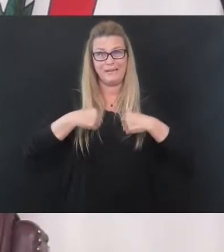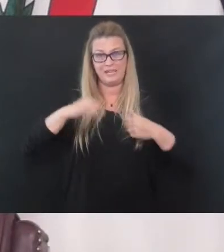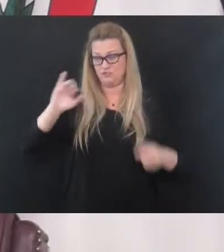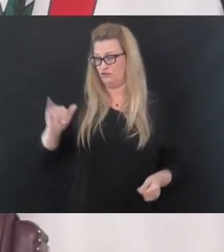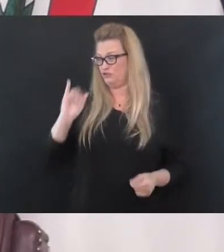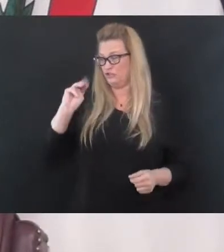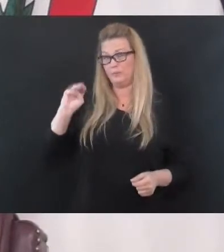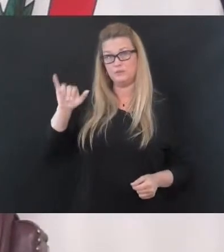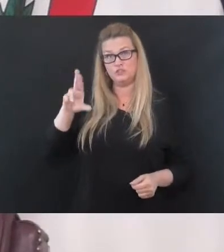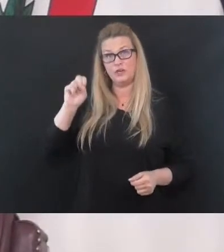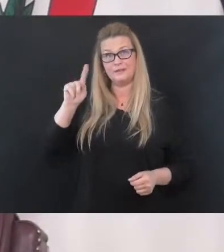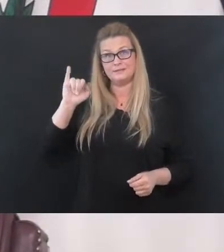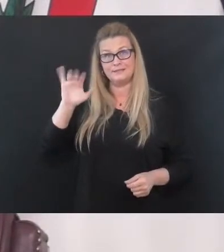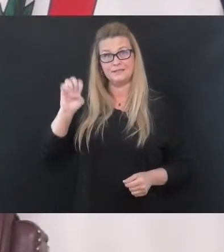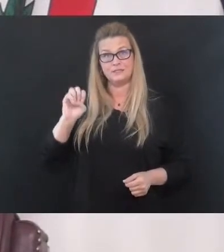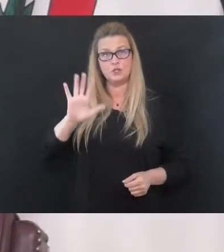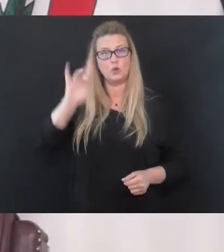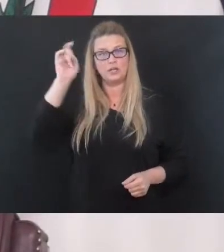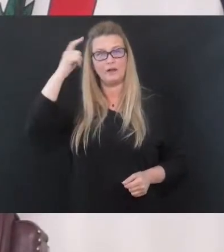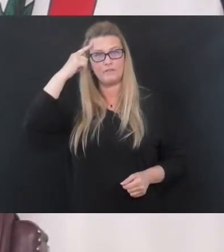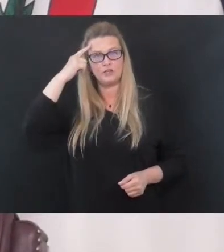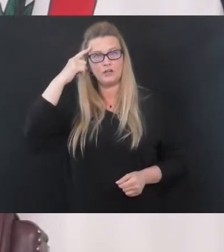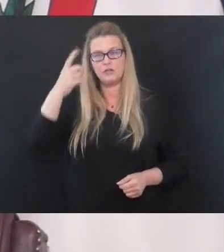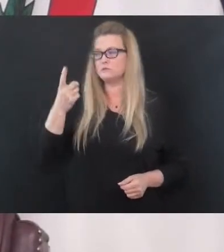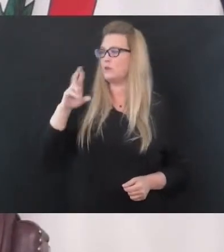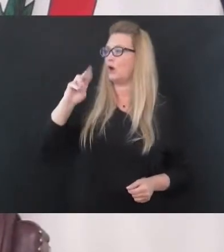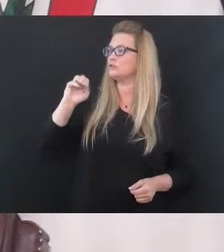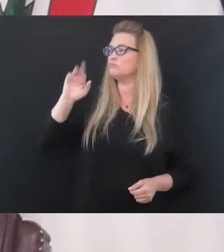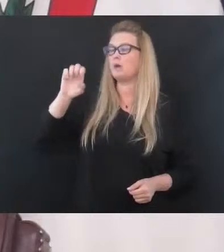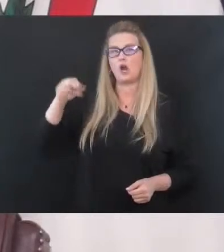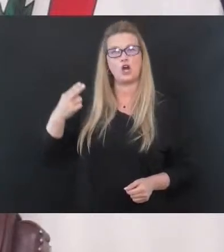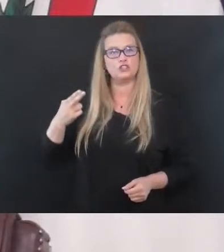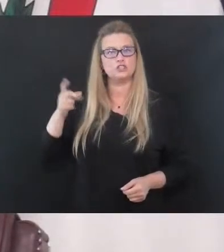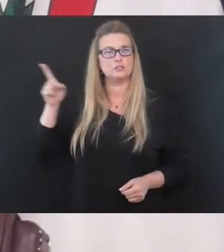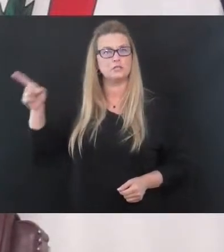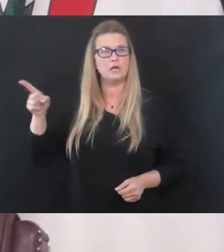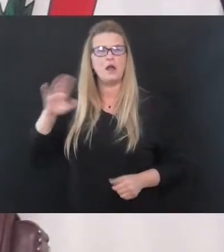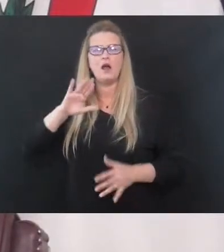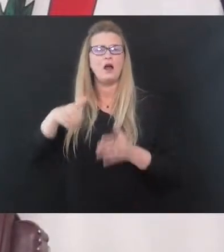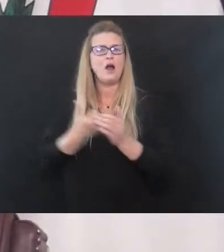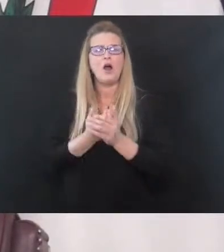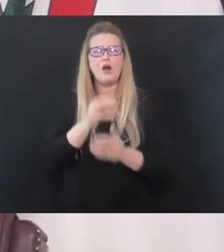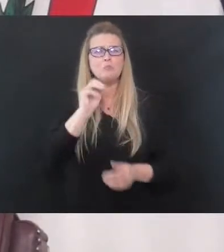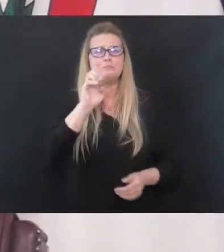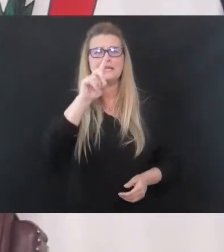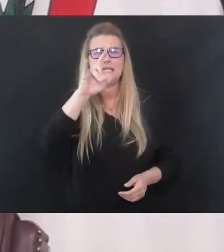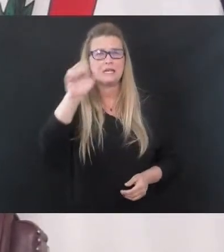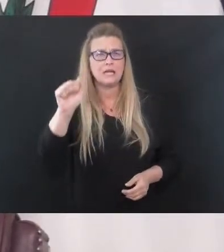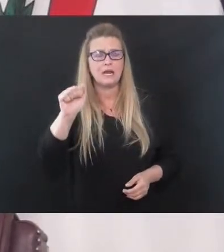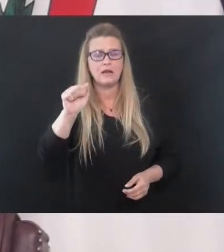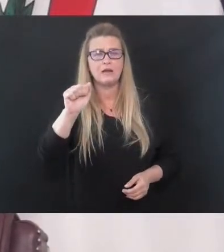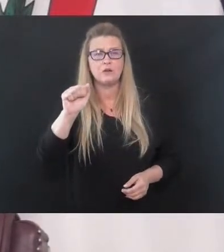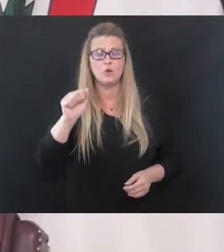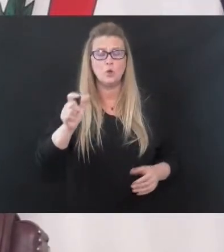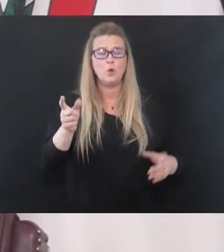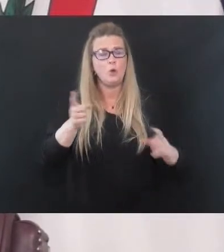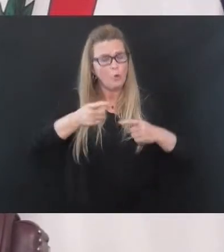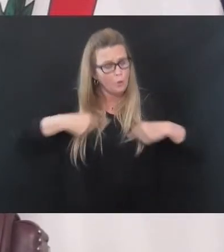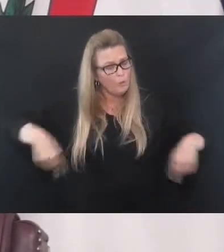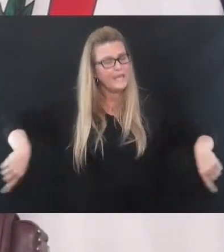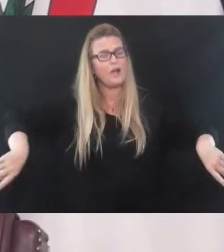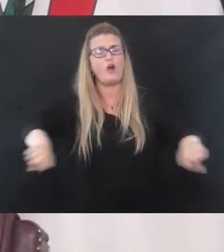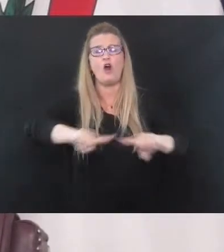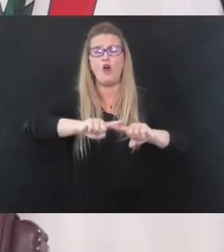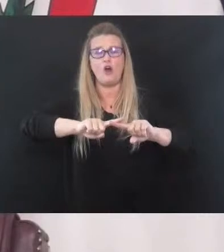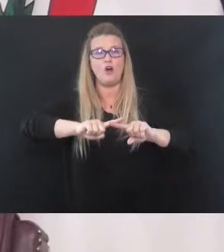Dr. Marsh, your coronavirus czar, all of our media, All of us need to be reporting